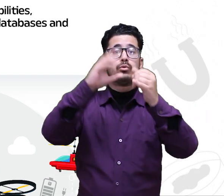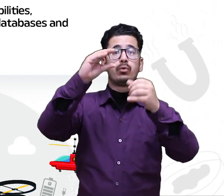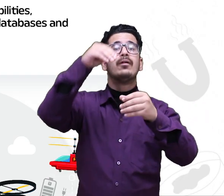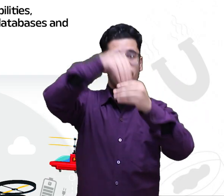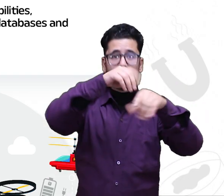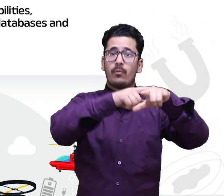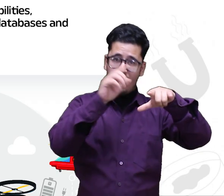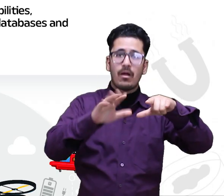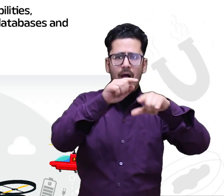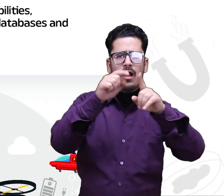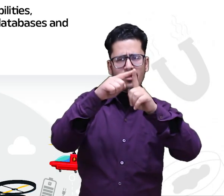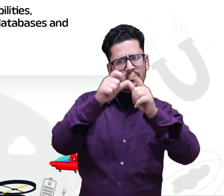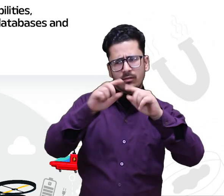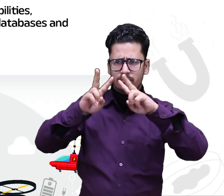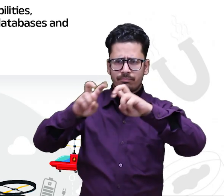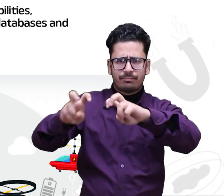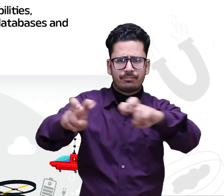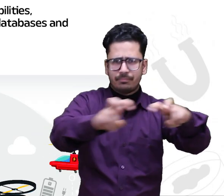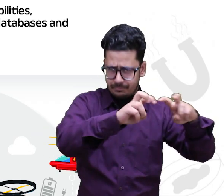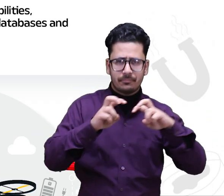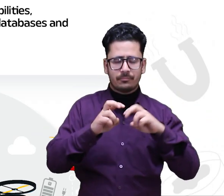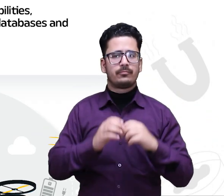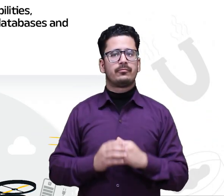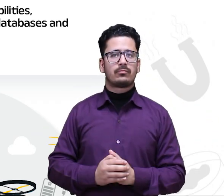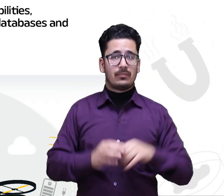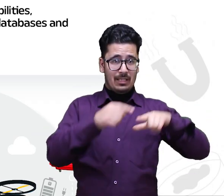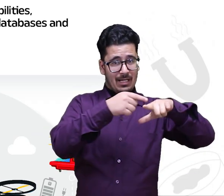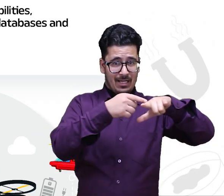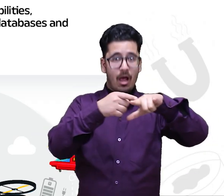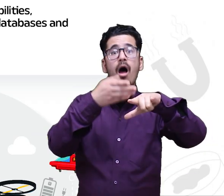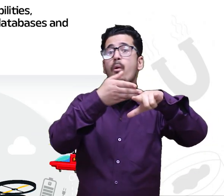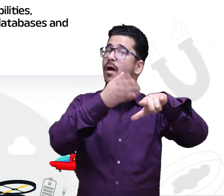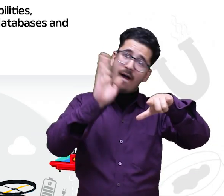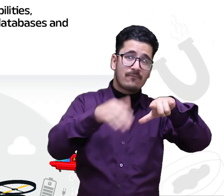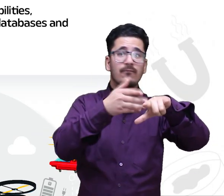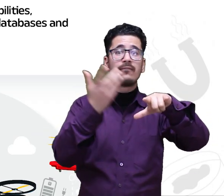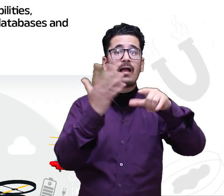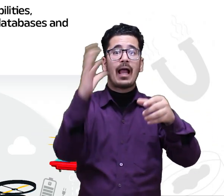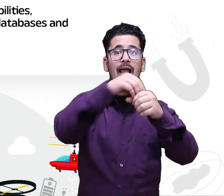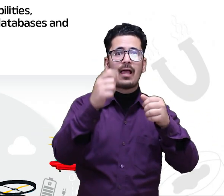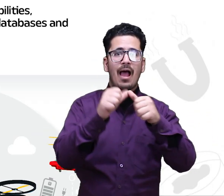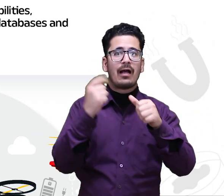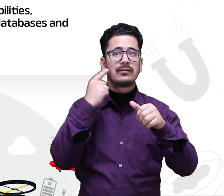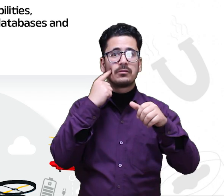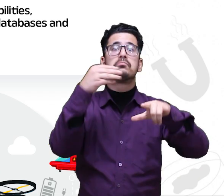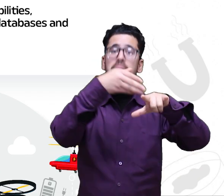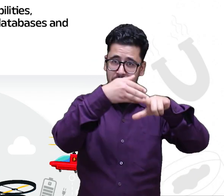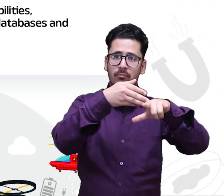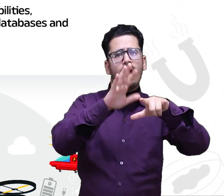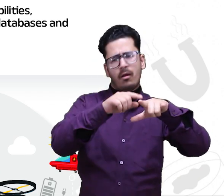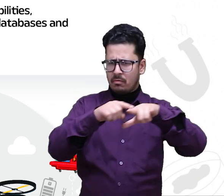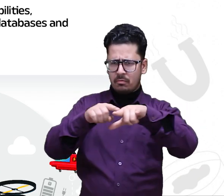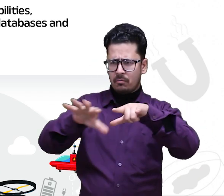Another component is data analysis software. The data collected